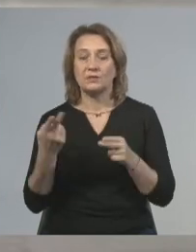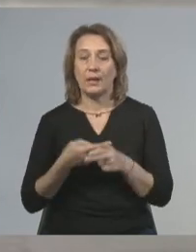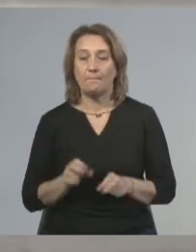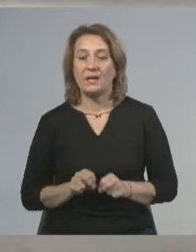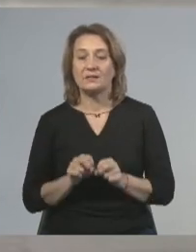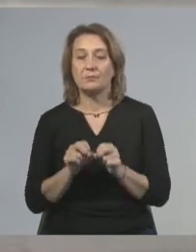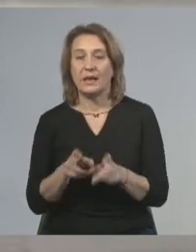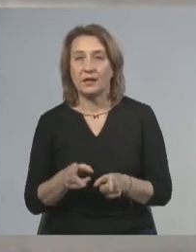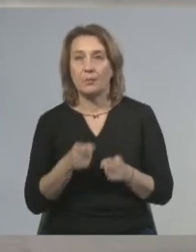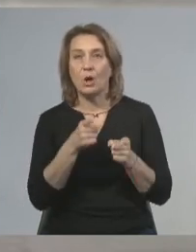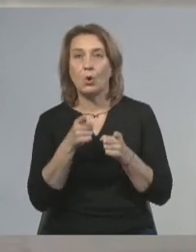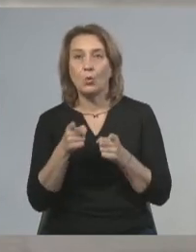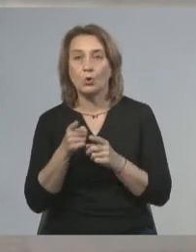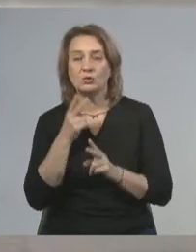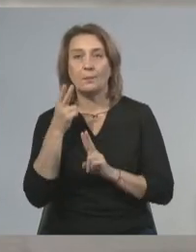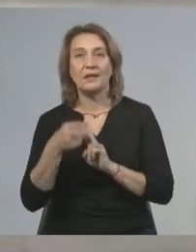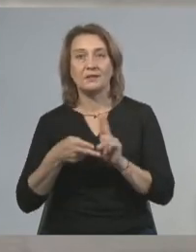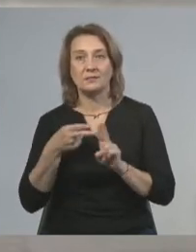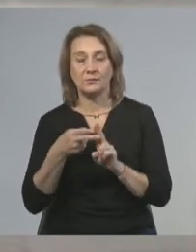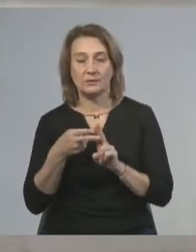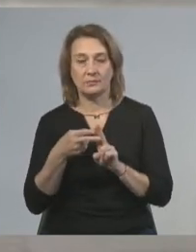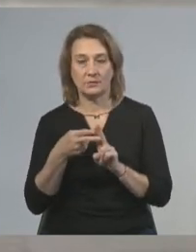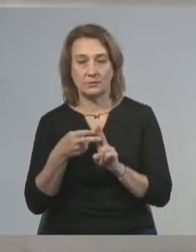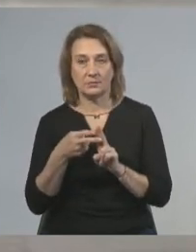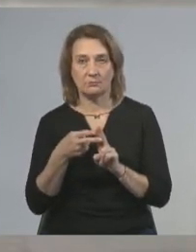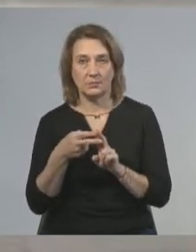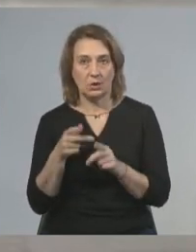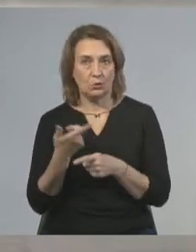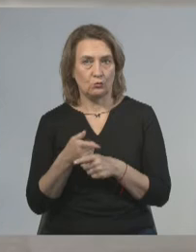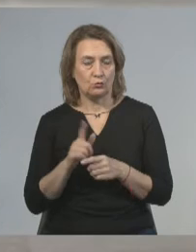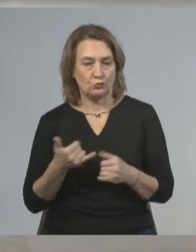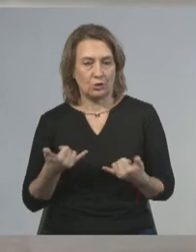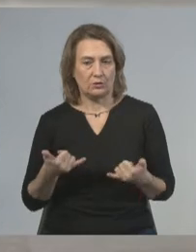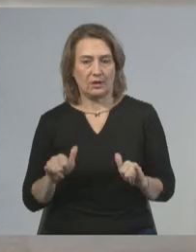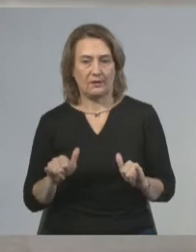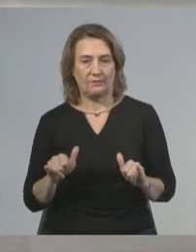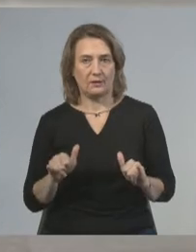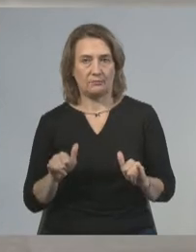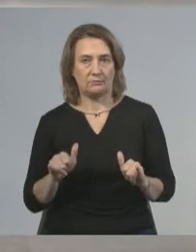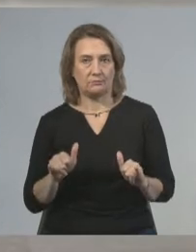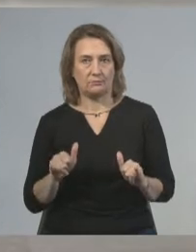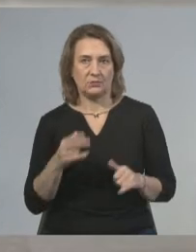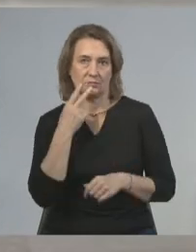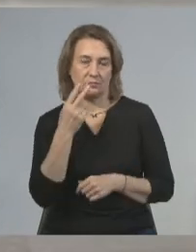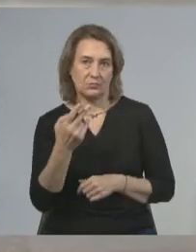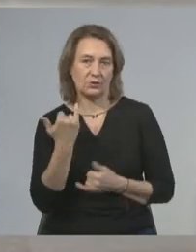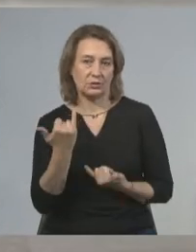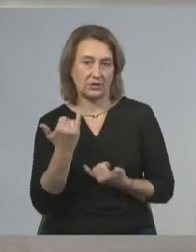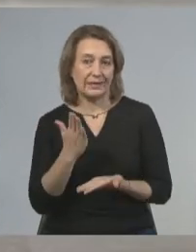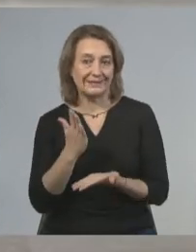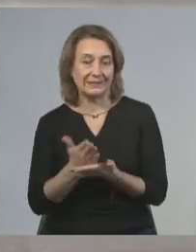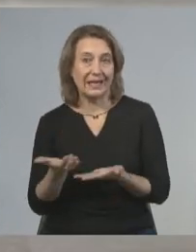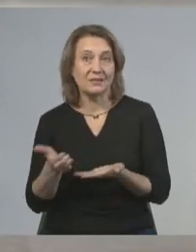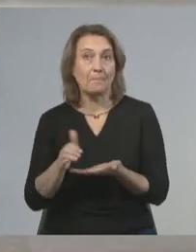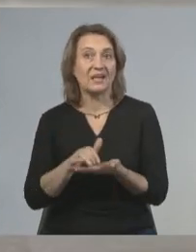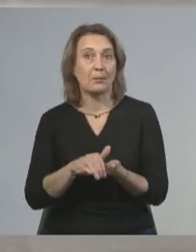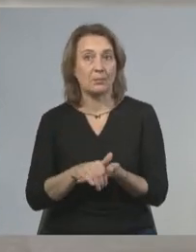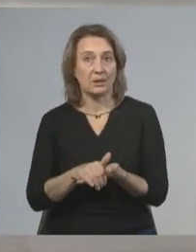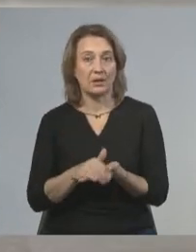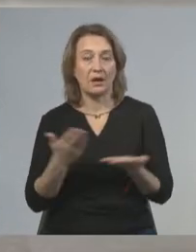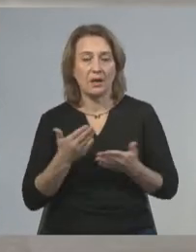so it depends upon the situation with the potential threats it just looks weird it seems like right now we have a